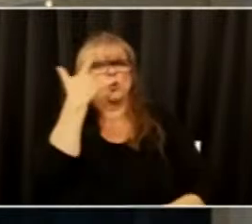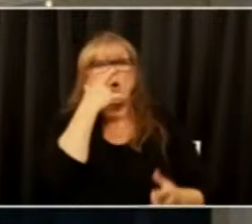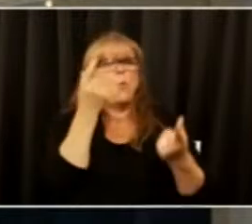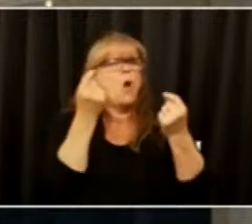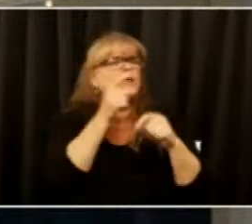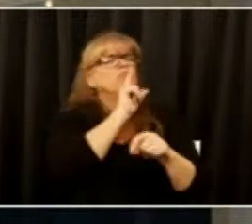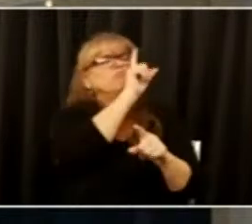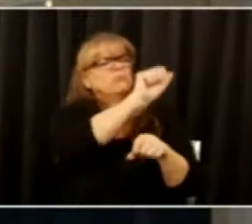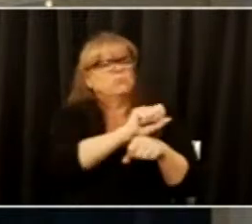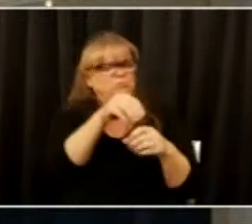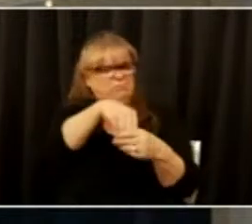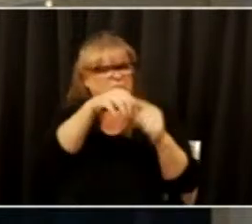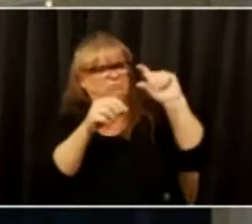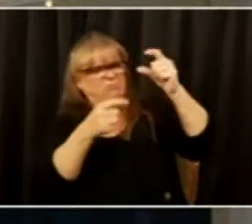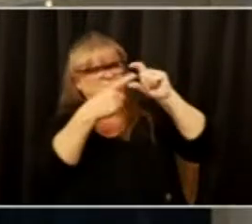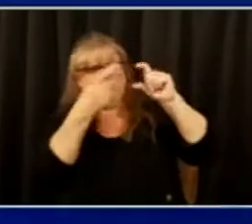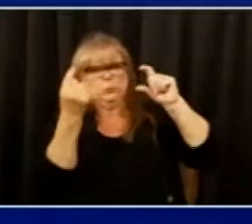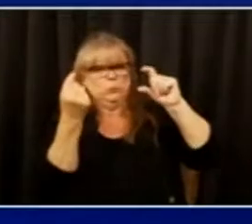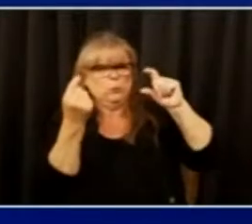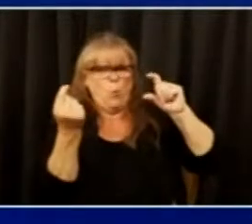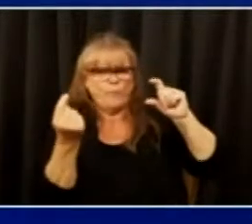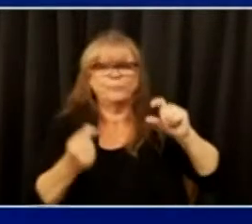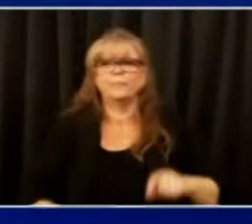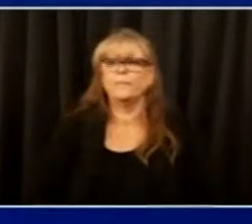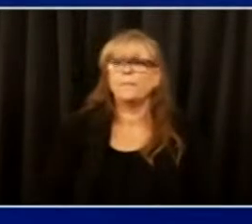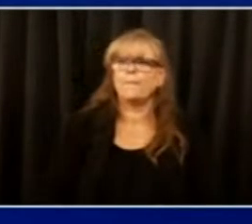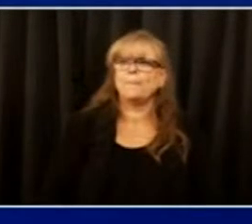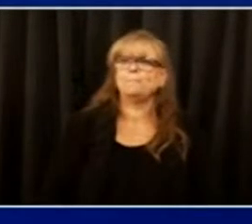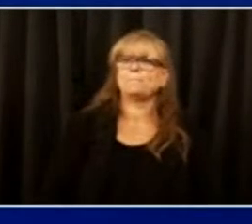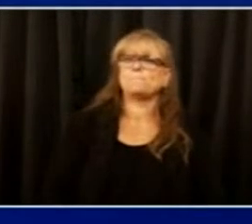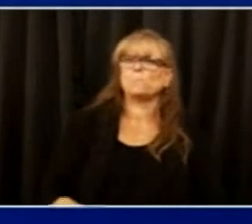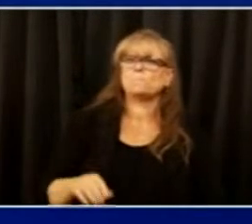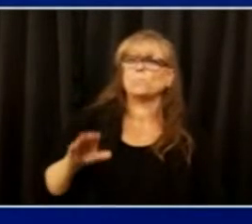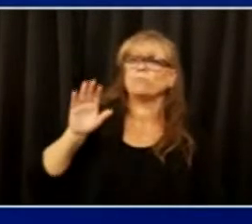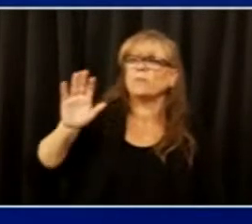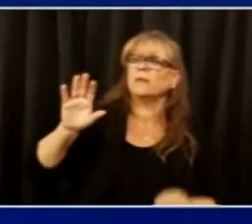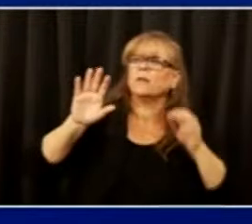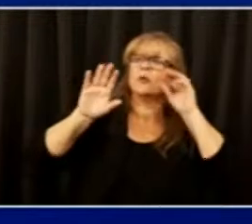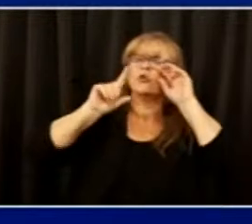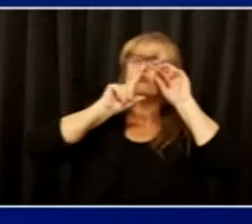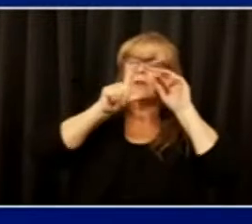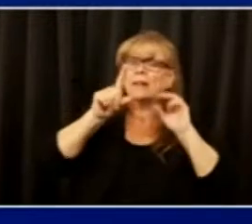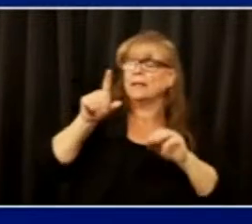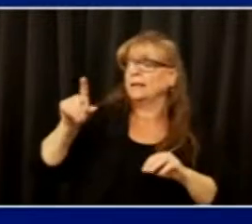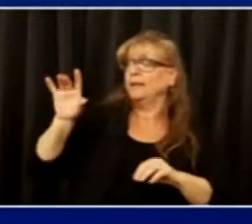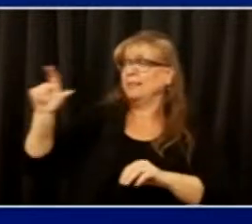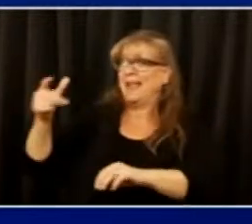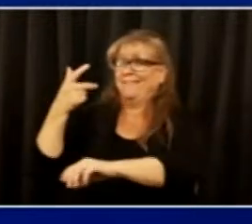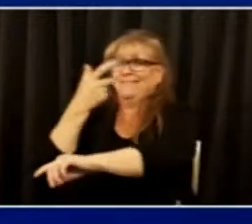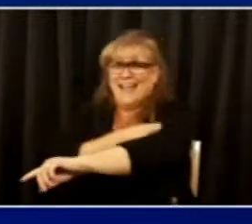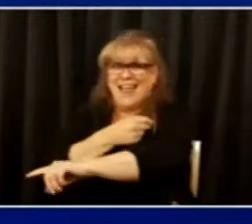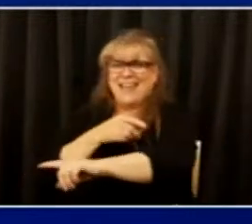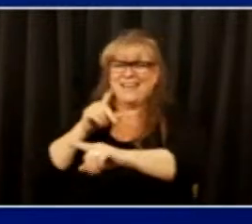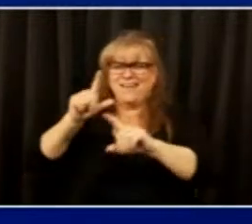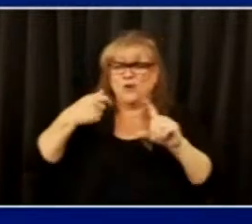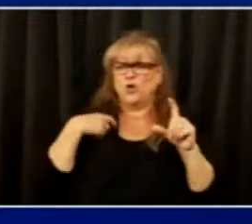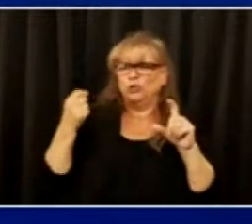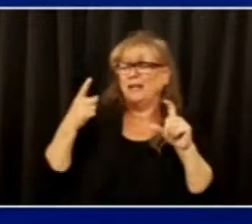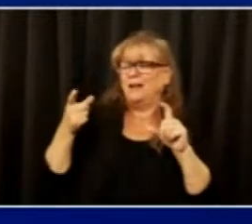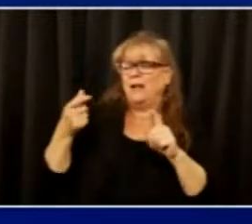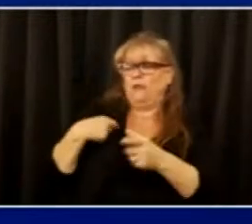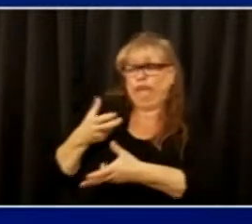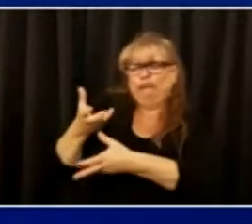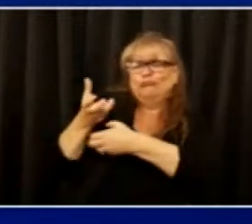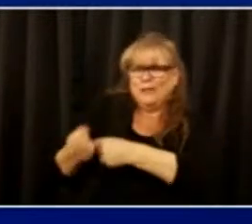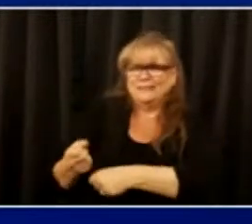It's really important that people understand the basics of vaccines so they feel like they can trust what we're doing. And vaccines really take advantage of our